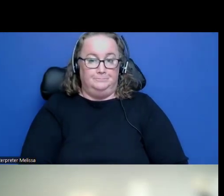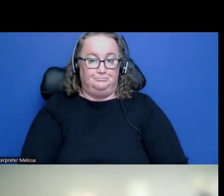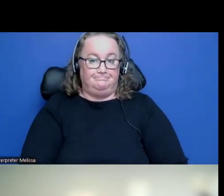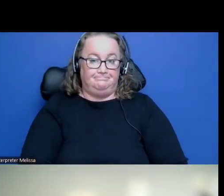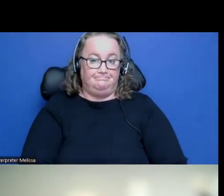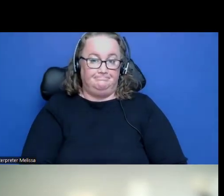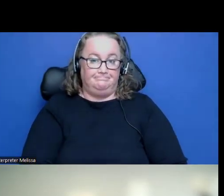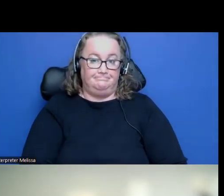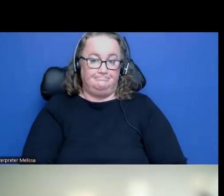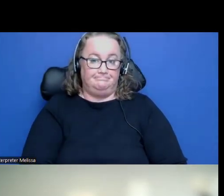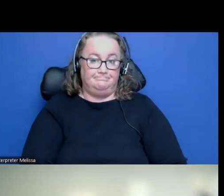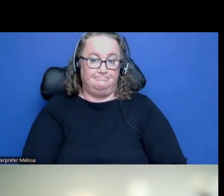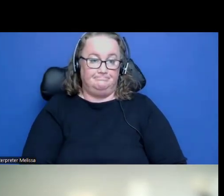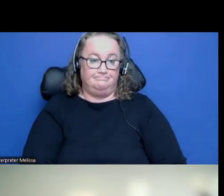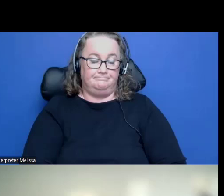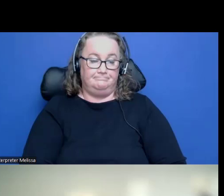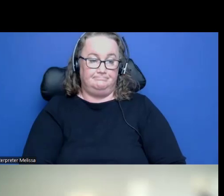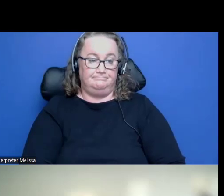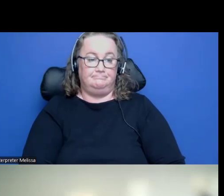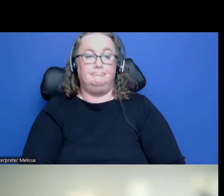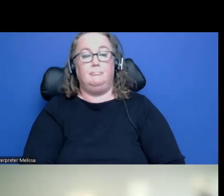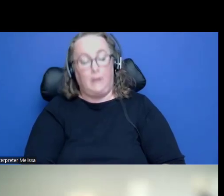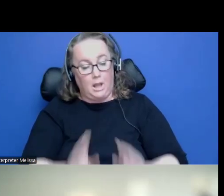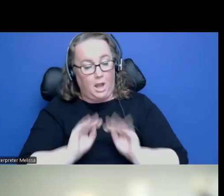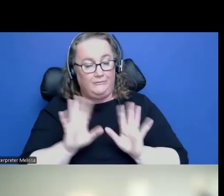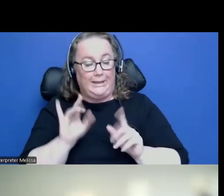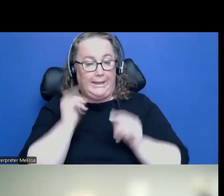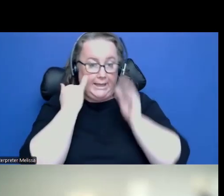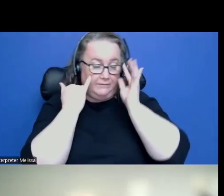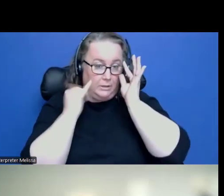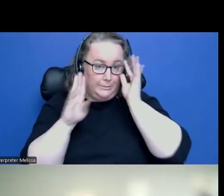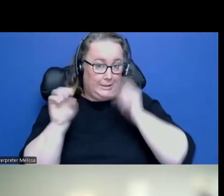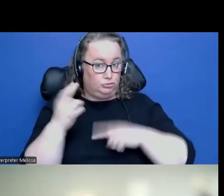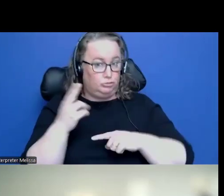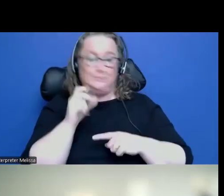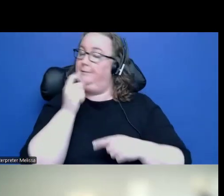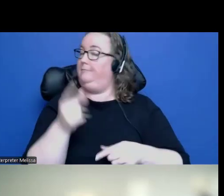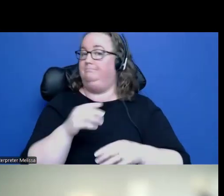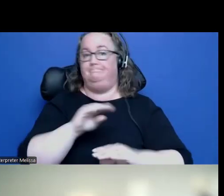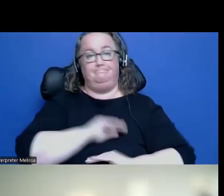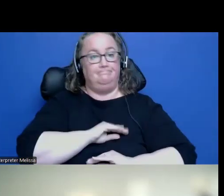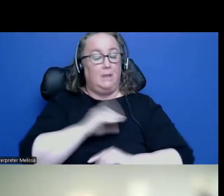Without meeting the proper legal standards, this is another